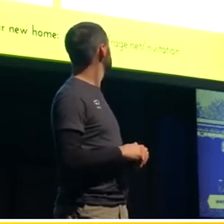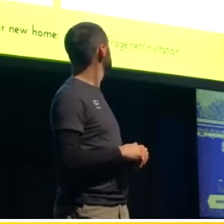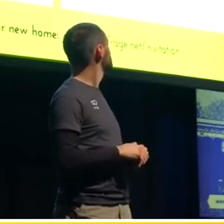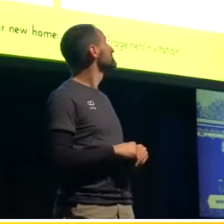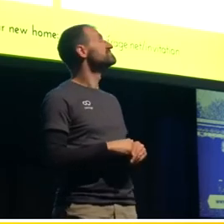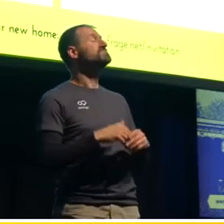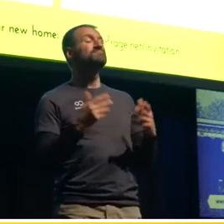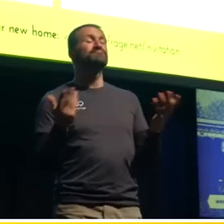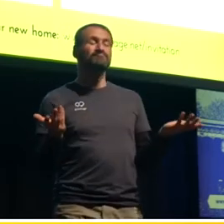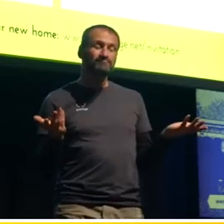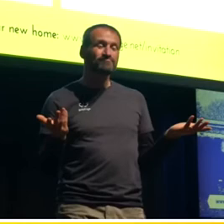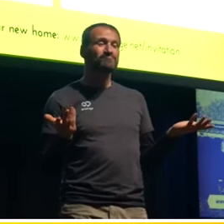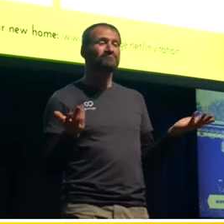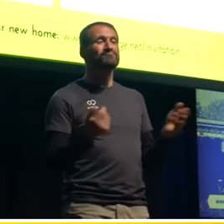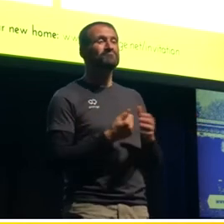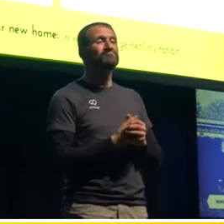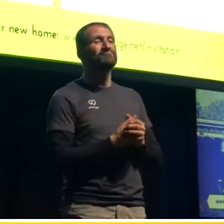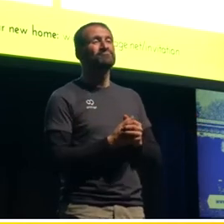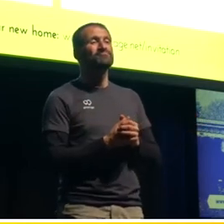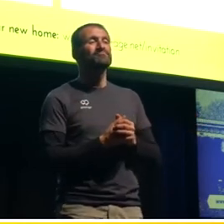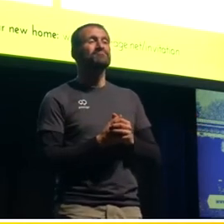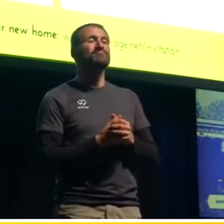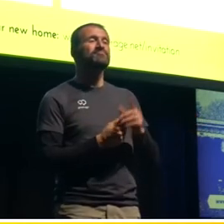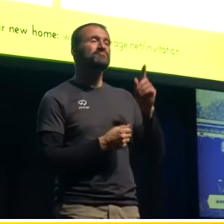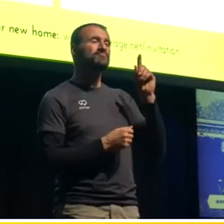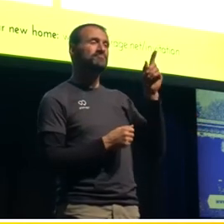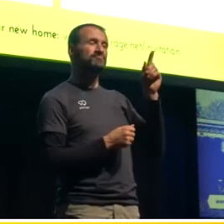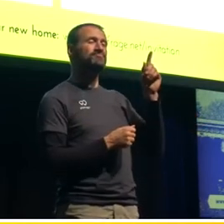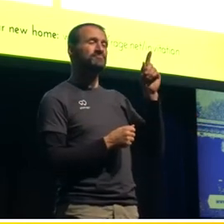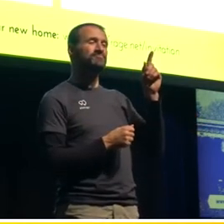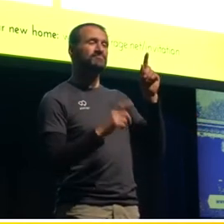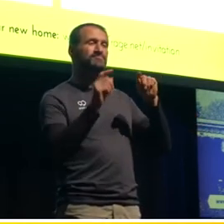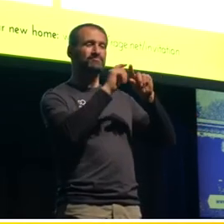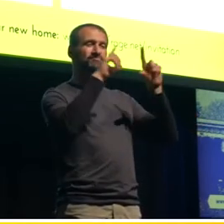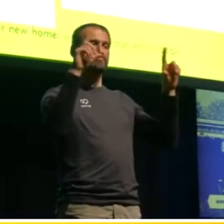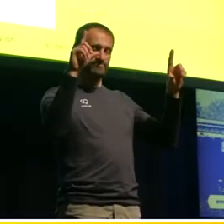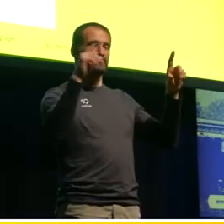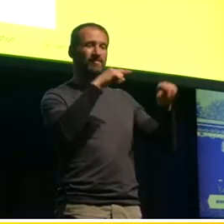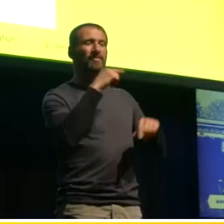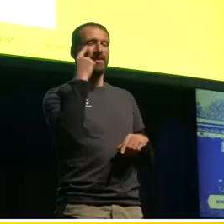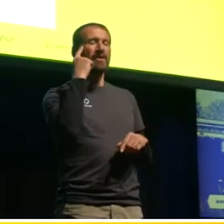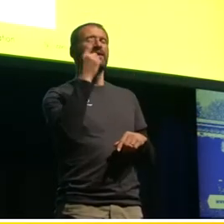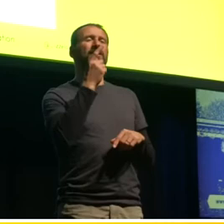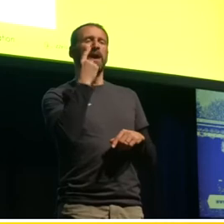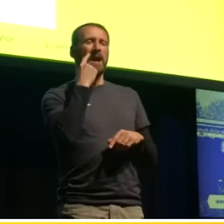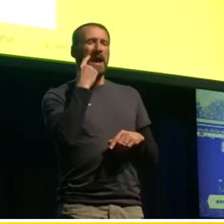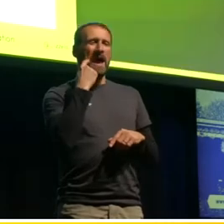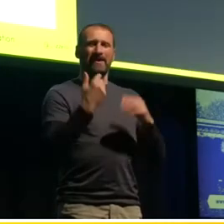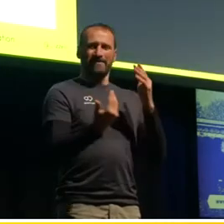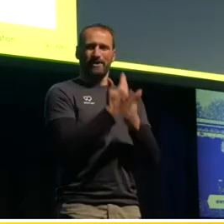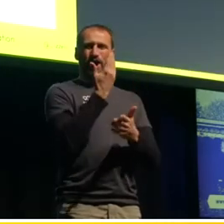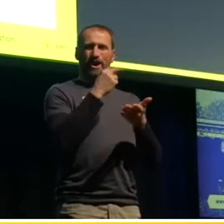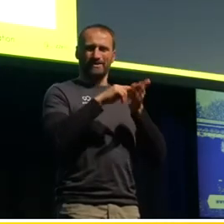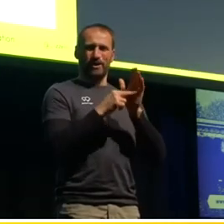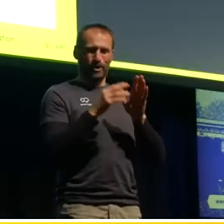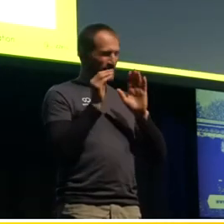So let's think about this, like having now this new thing going on, what